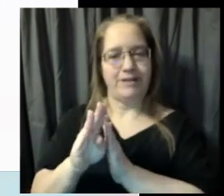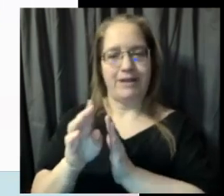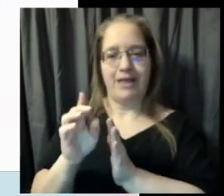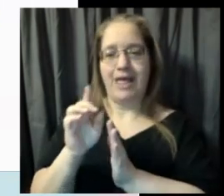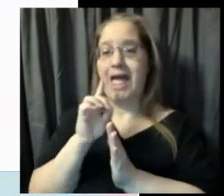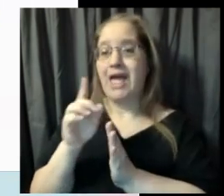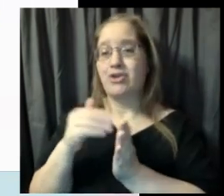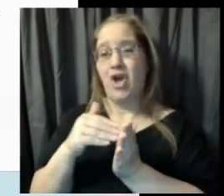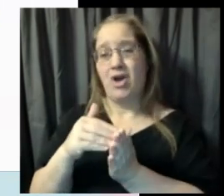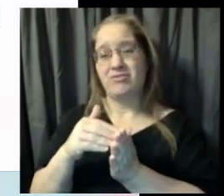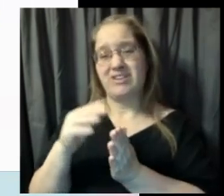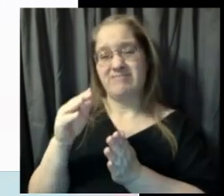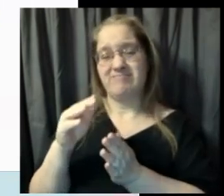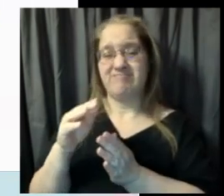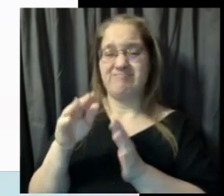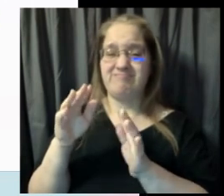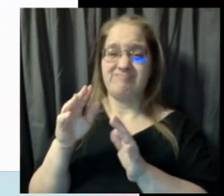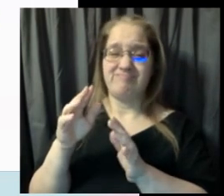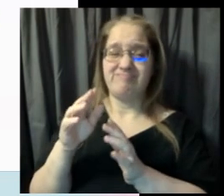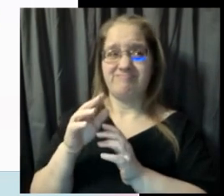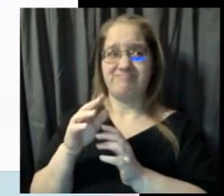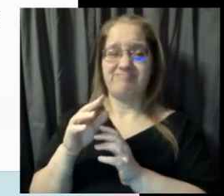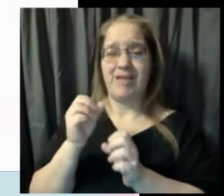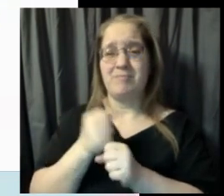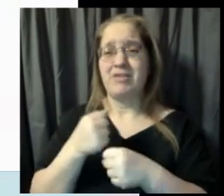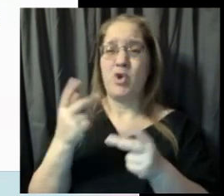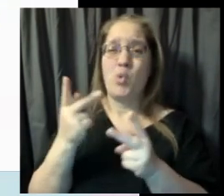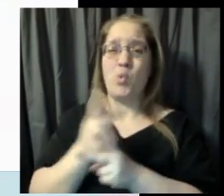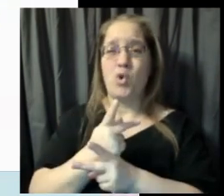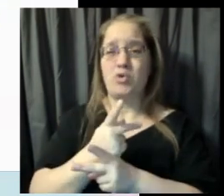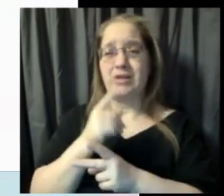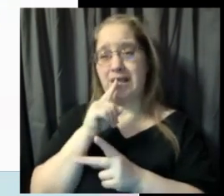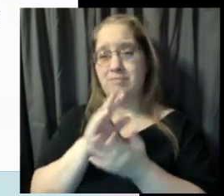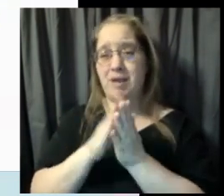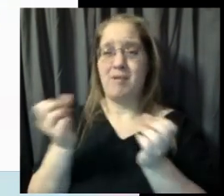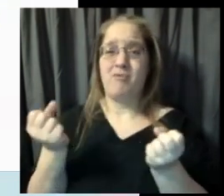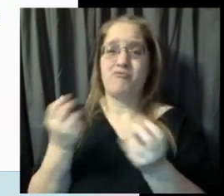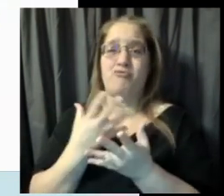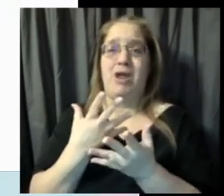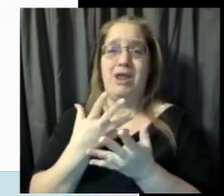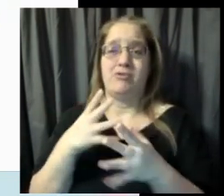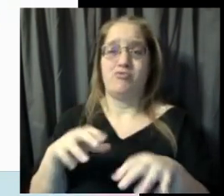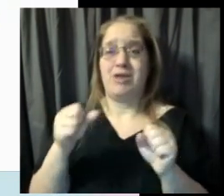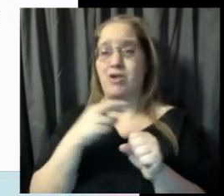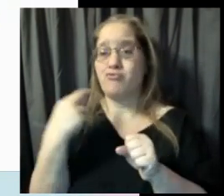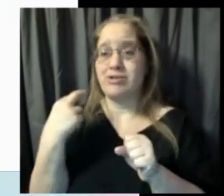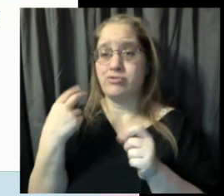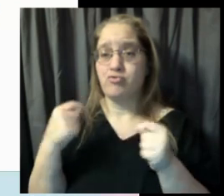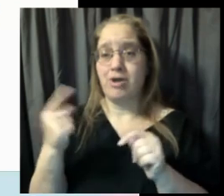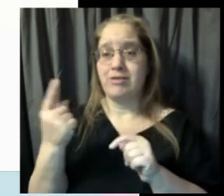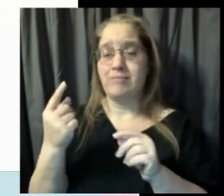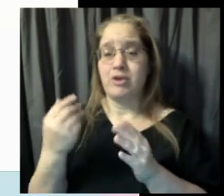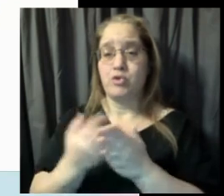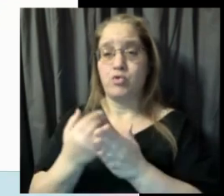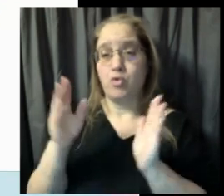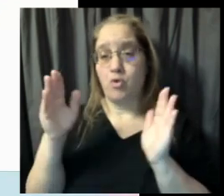It actually often discourages effort and makes children afraid to take risks or try new things. So